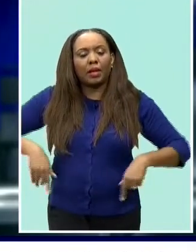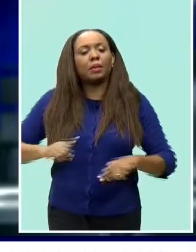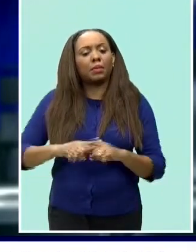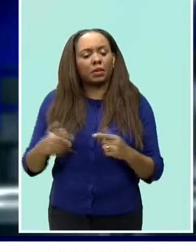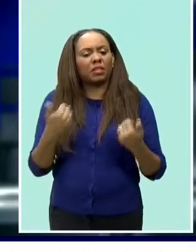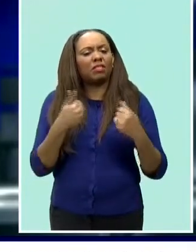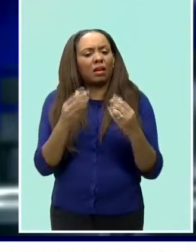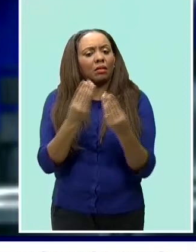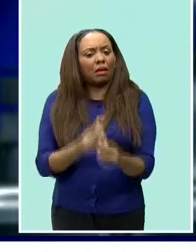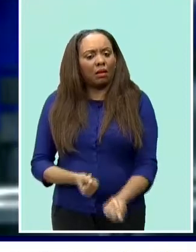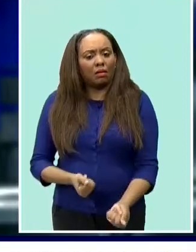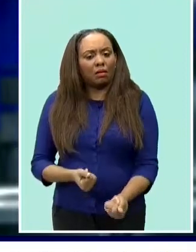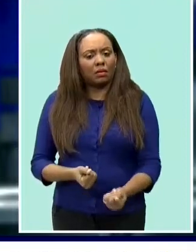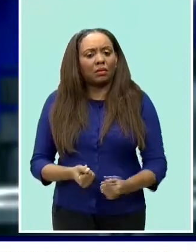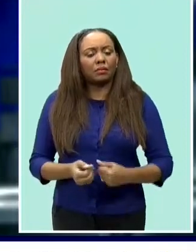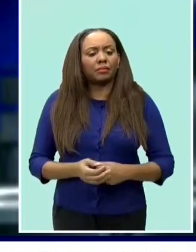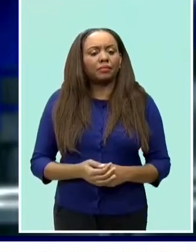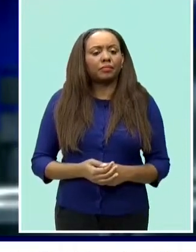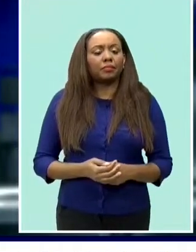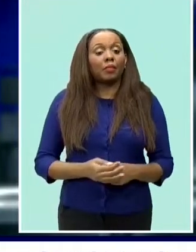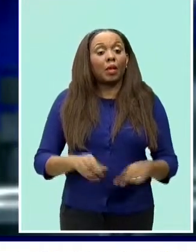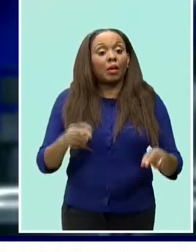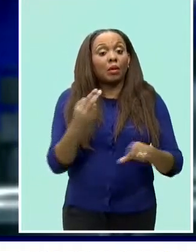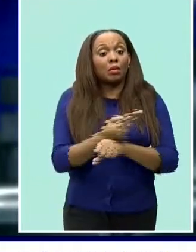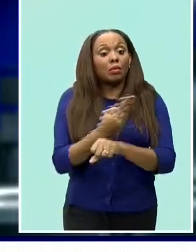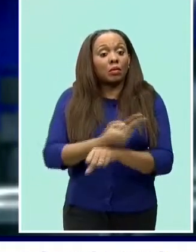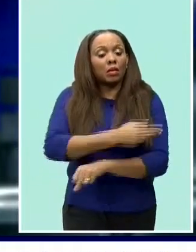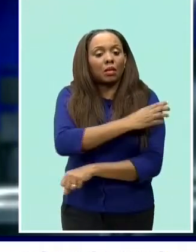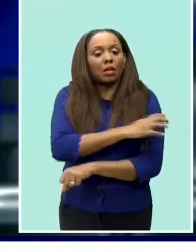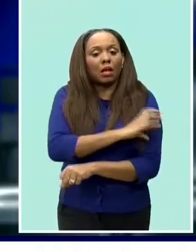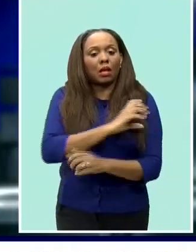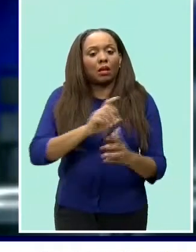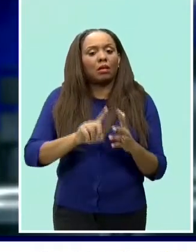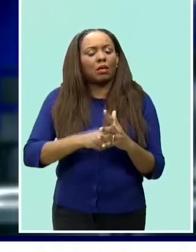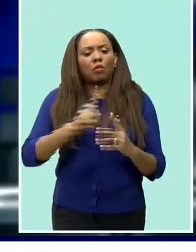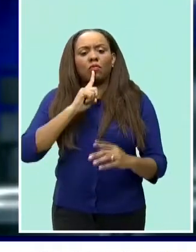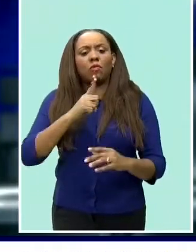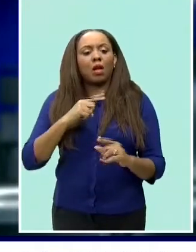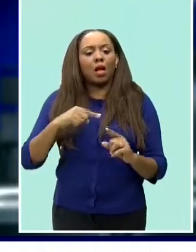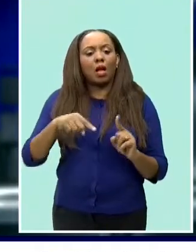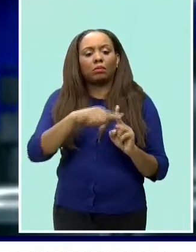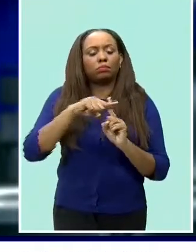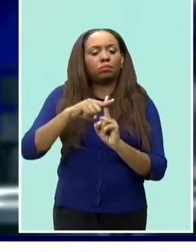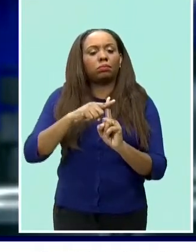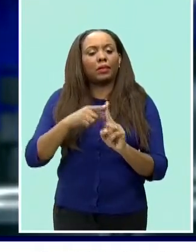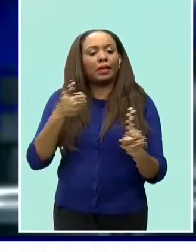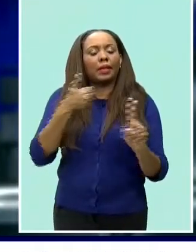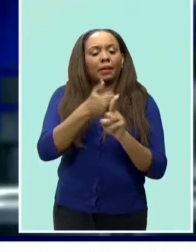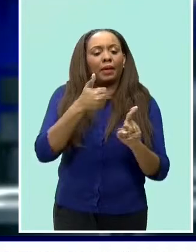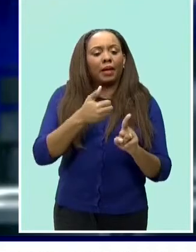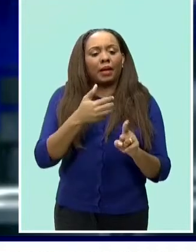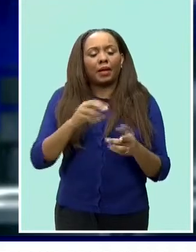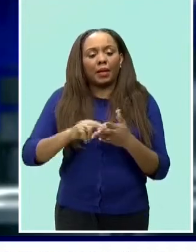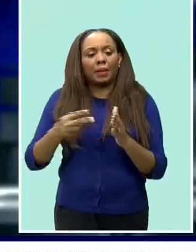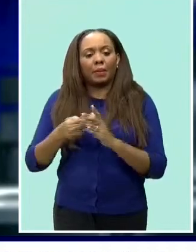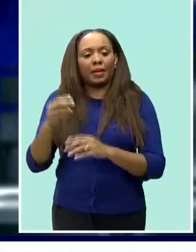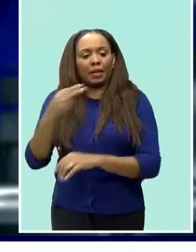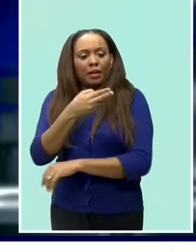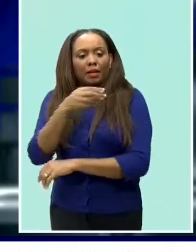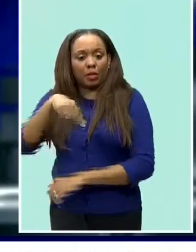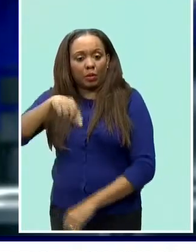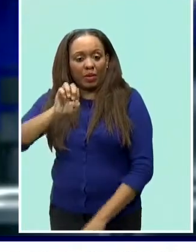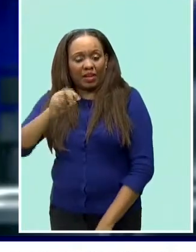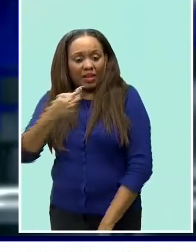being addressed. Now, he adds that use of the polyclinic has already started to have an impact on the numbers at the Accident and Emergency Department of